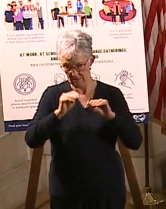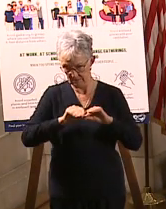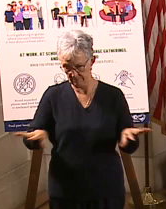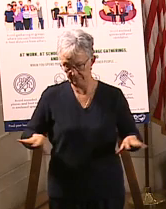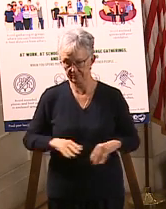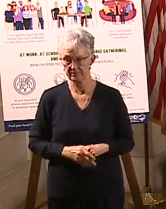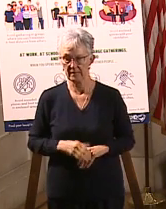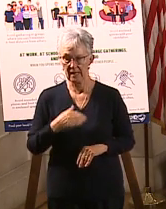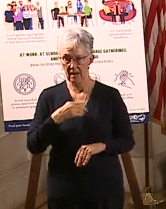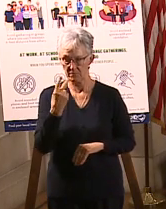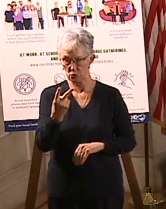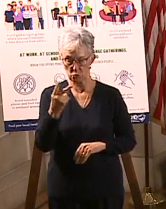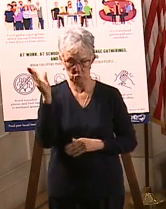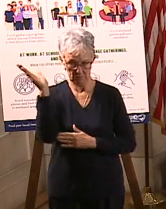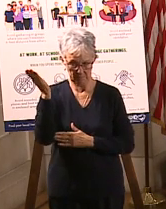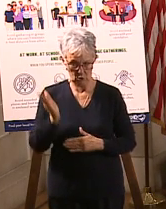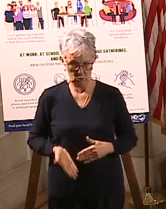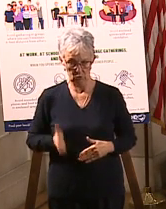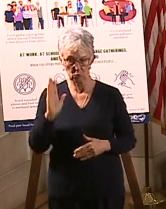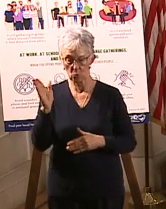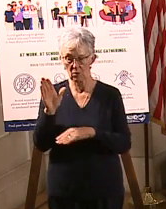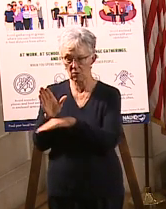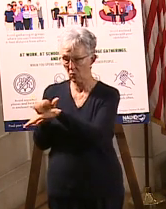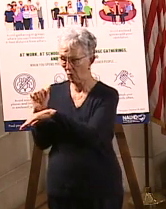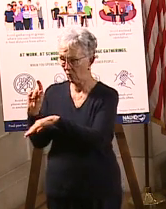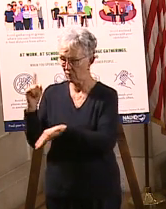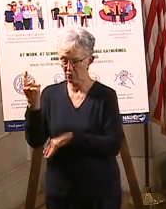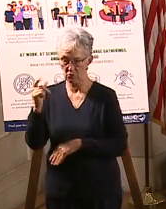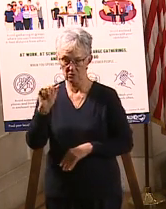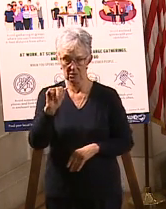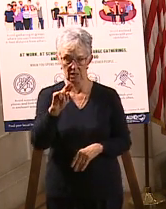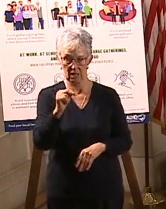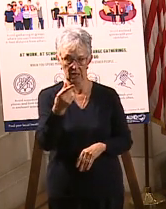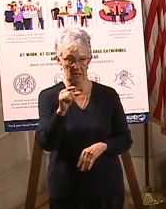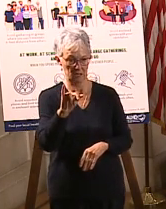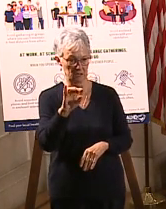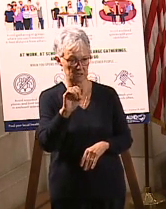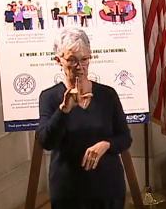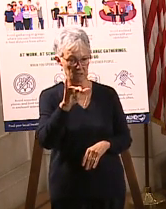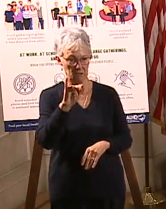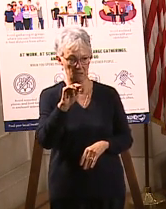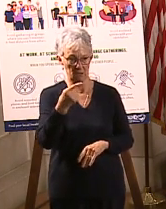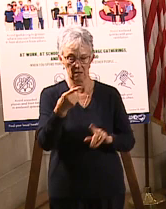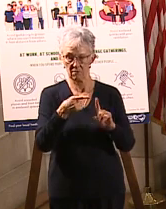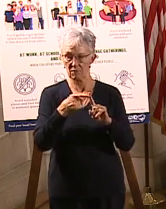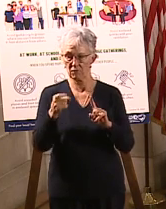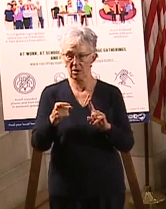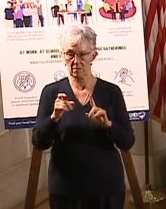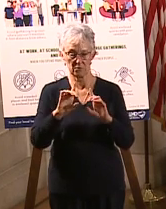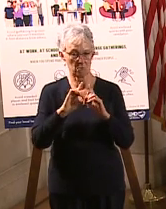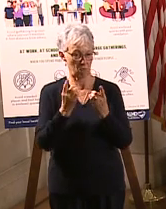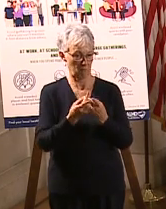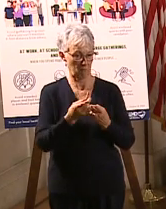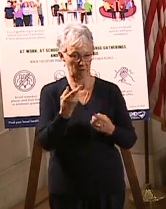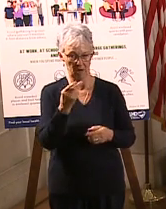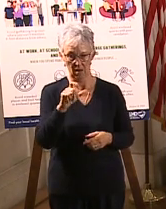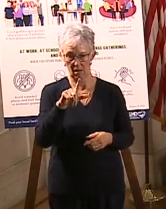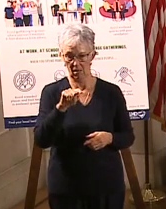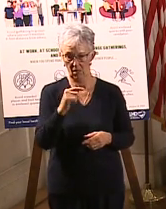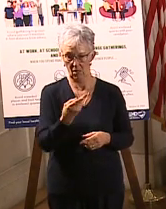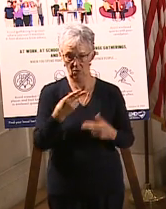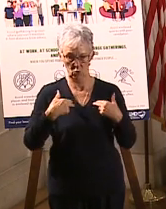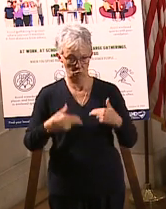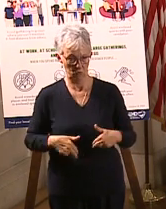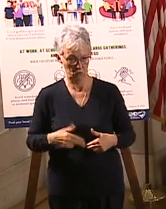today. First of all, I'll call up Angie Ling, who's our incident commander for the Department of Health and Human Services. She's going to give us a vaccine update. And